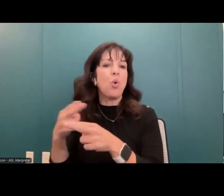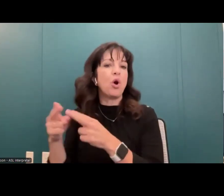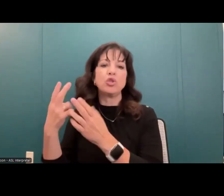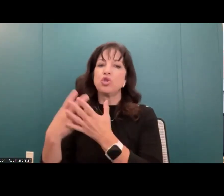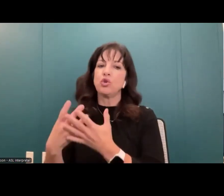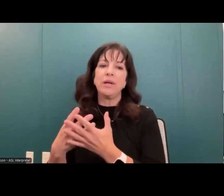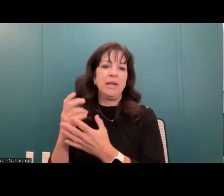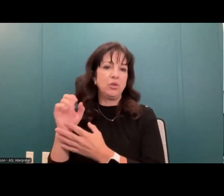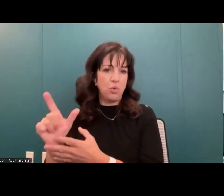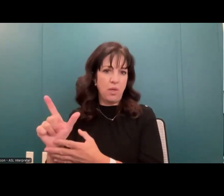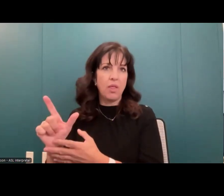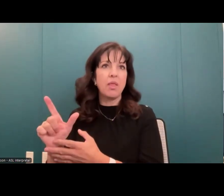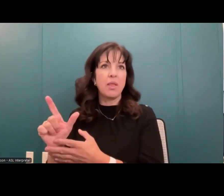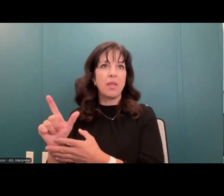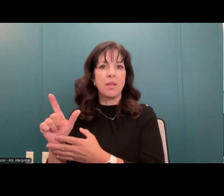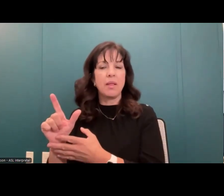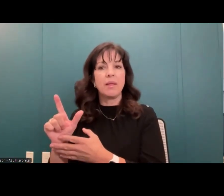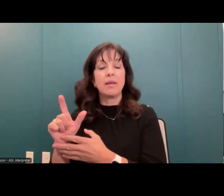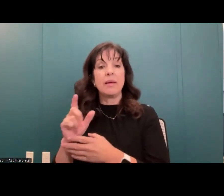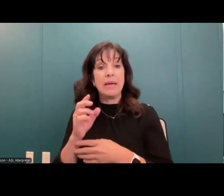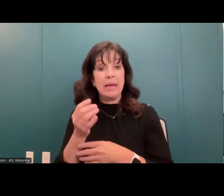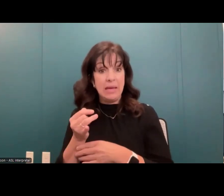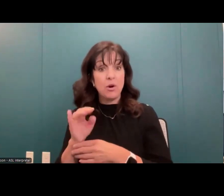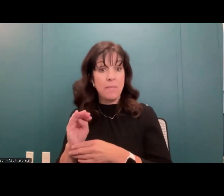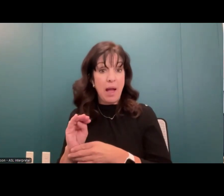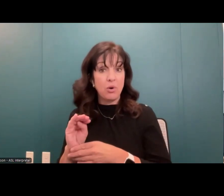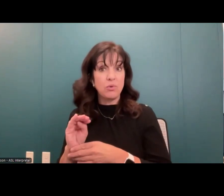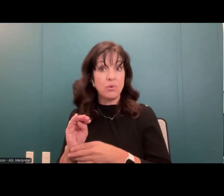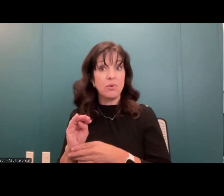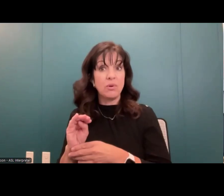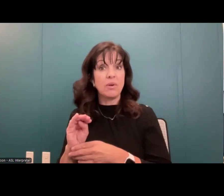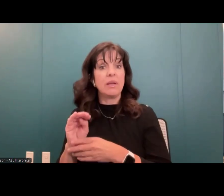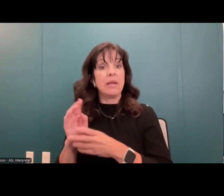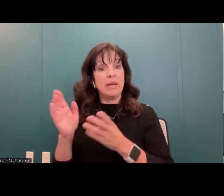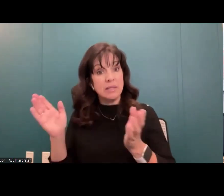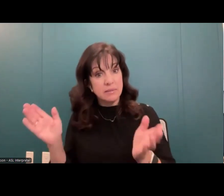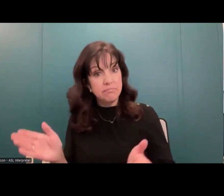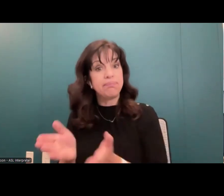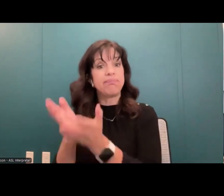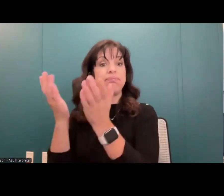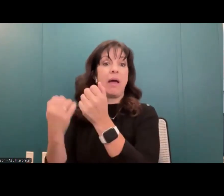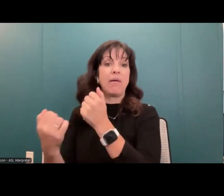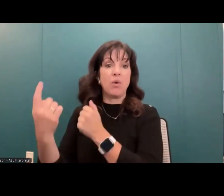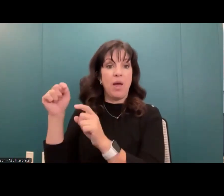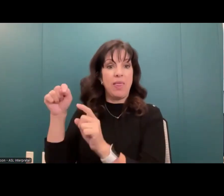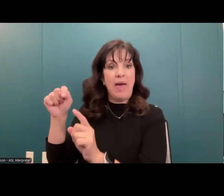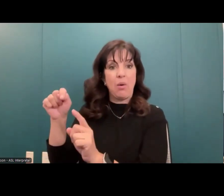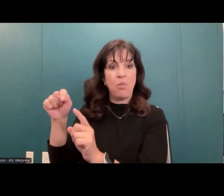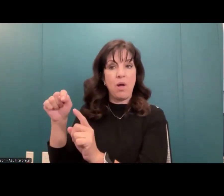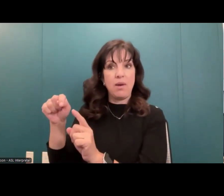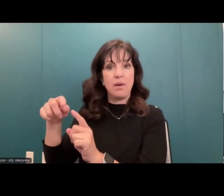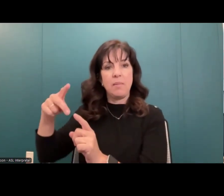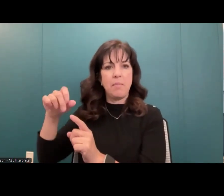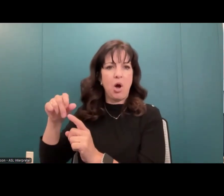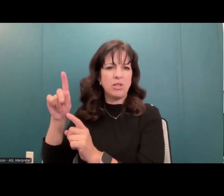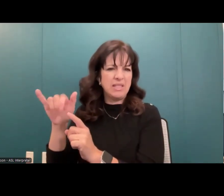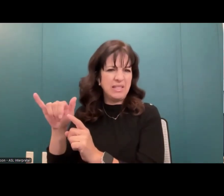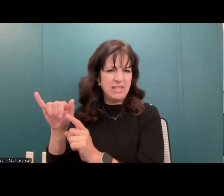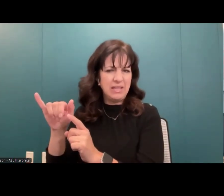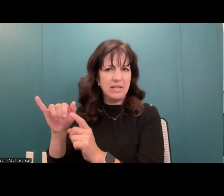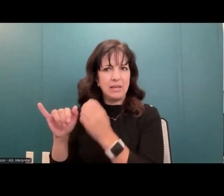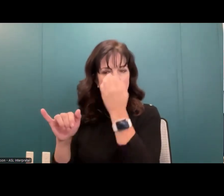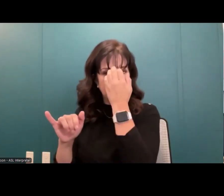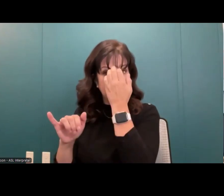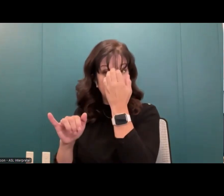tool. Intermountain is pushing that out everywhere, and they have and